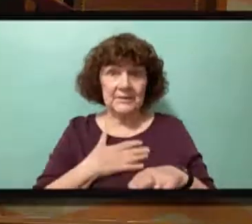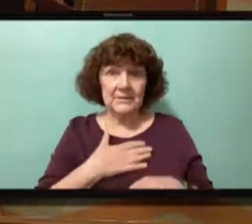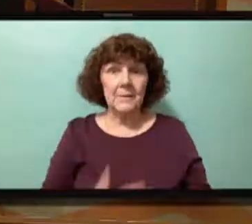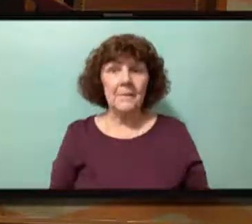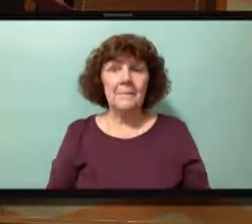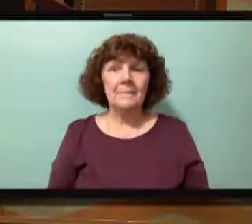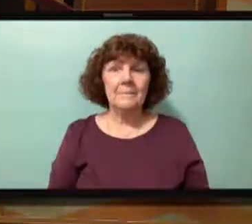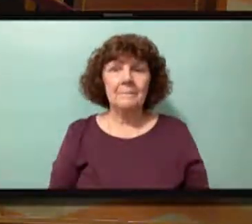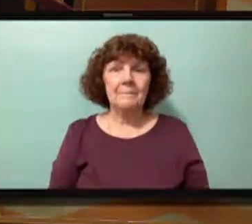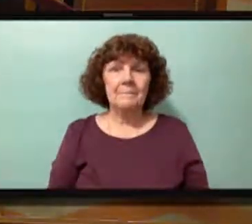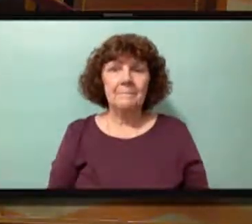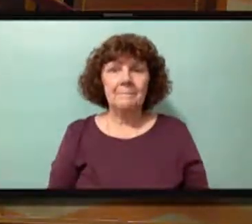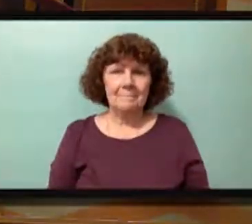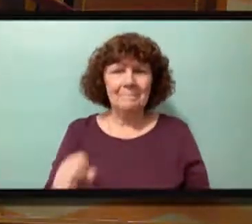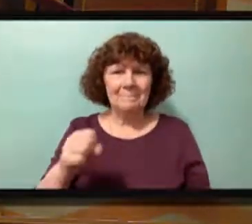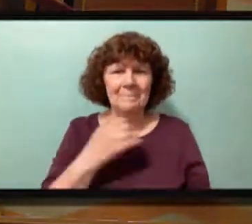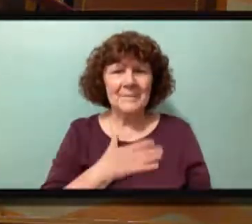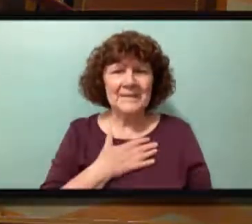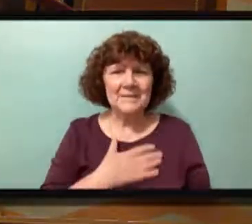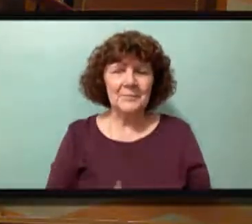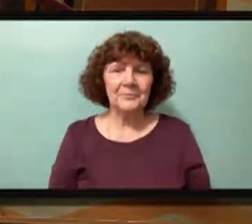Yeah, please.